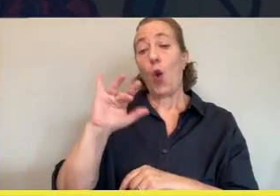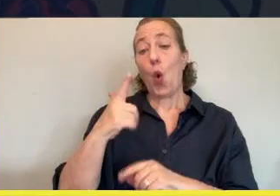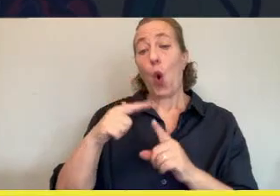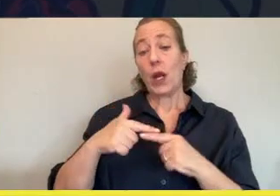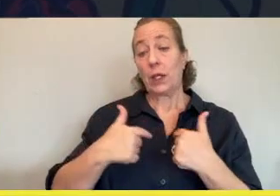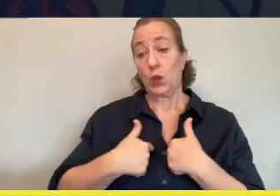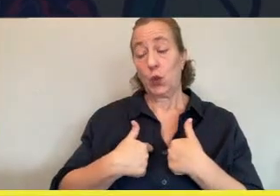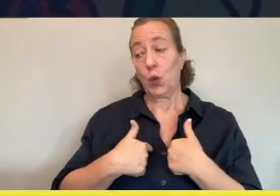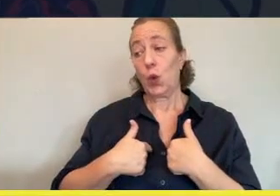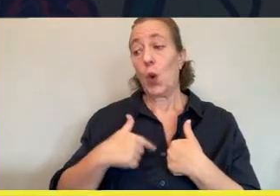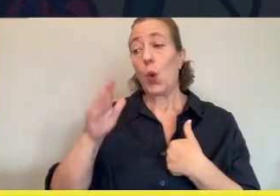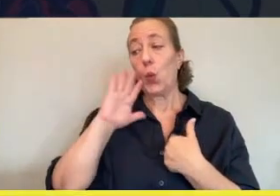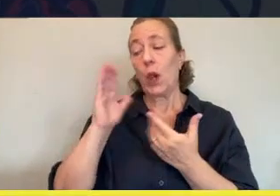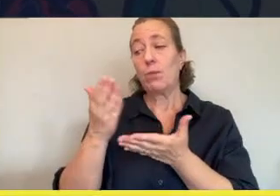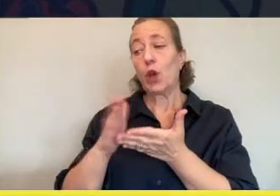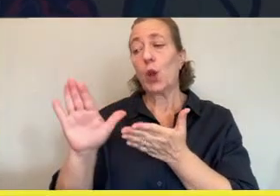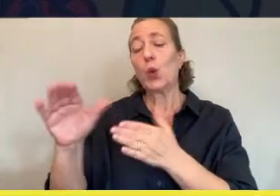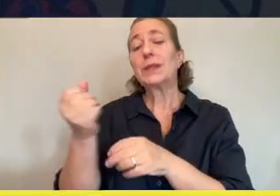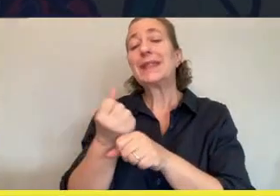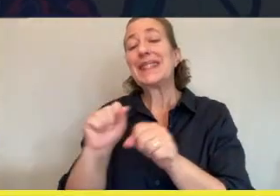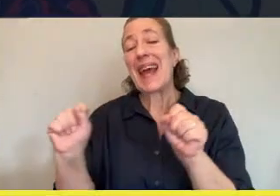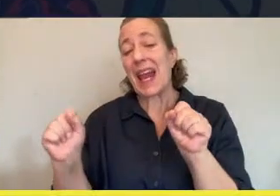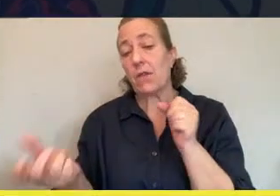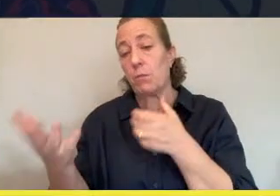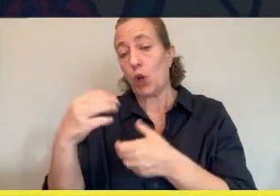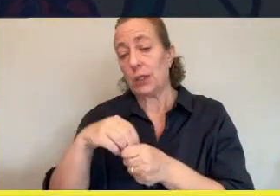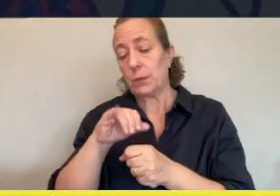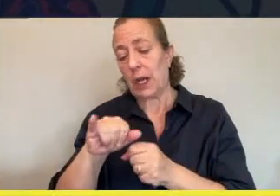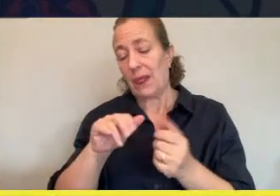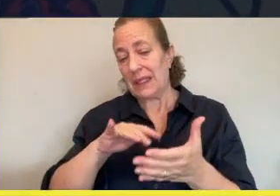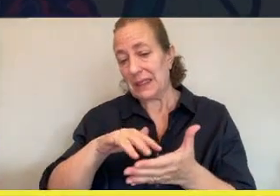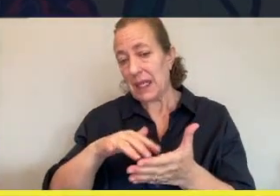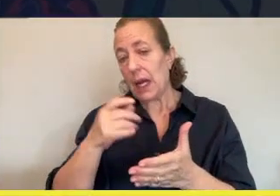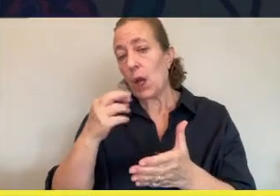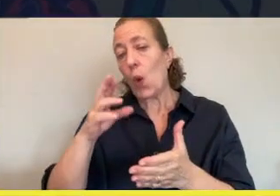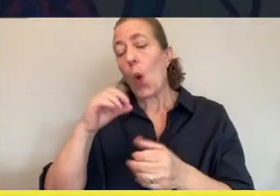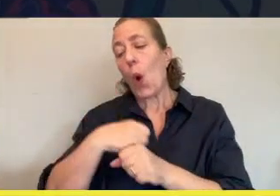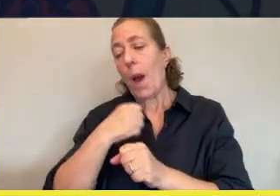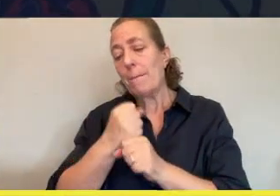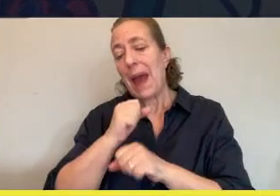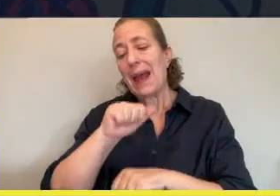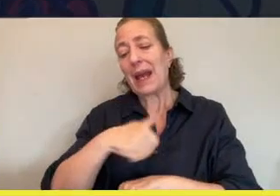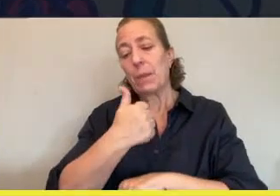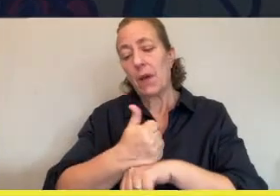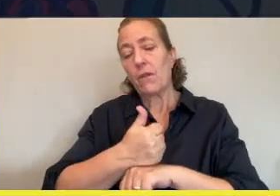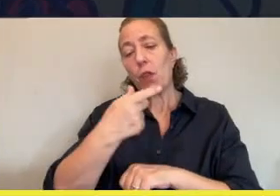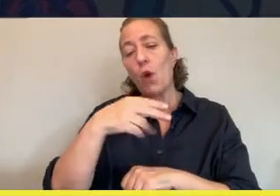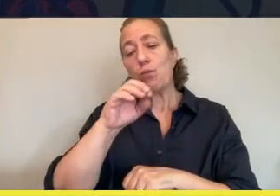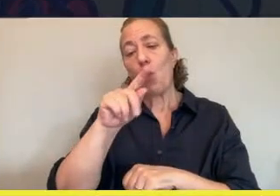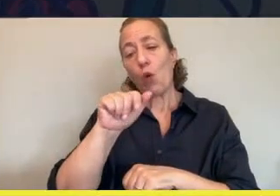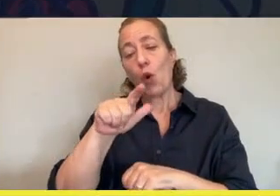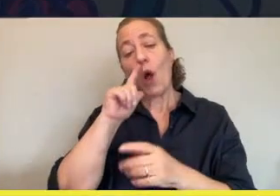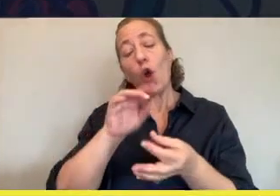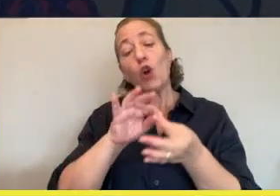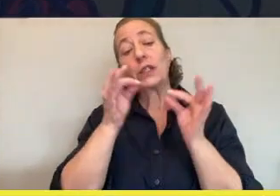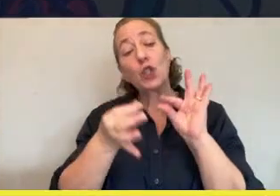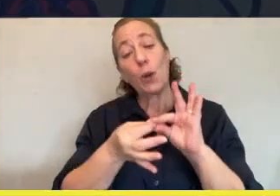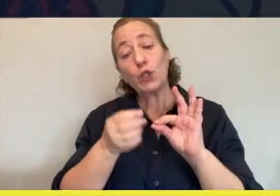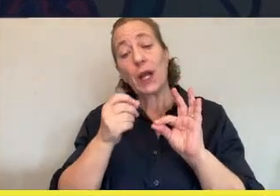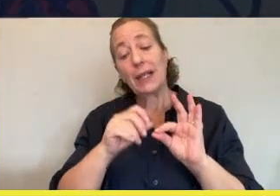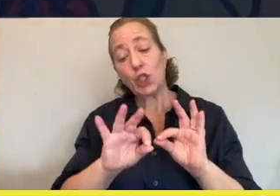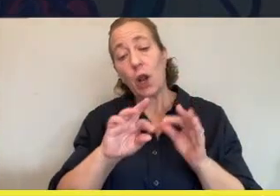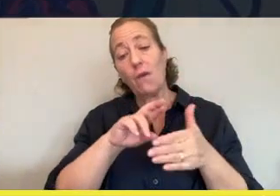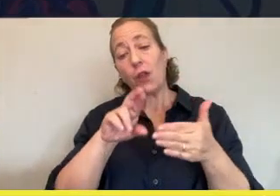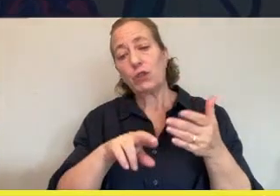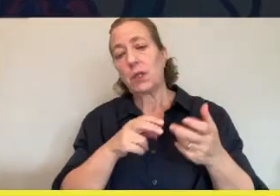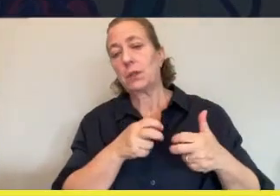preclude their safe participation in this study or will make implementation of the protocol or interpretation of the study results difficult. You can see this is